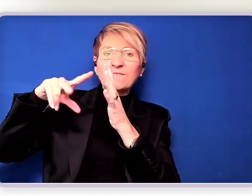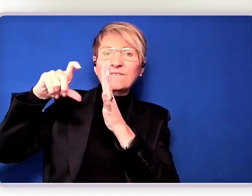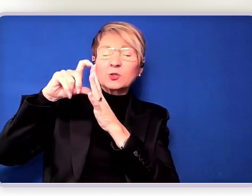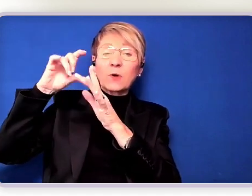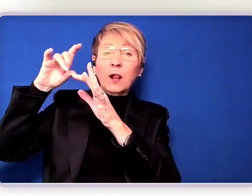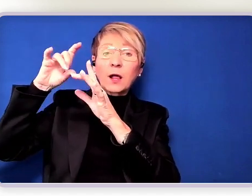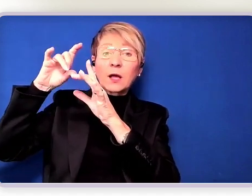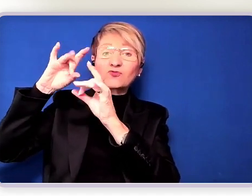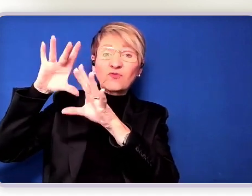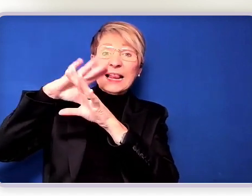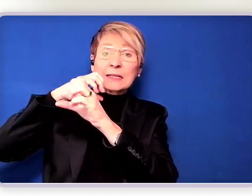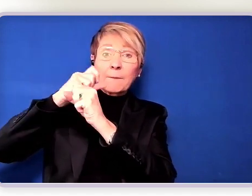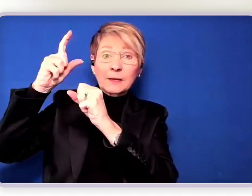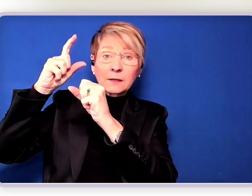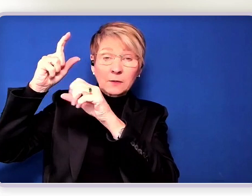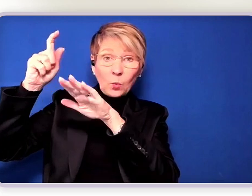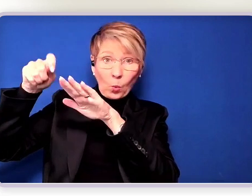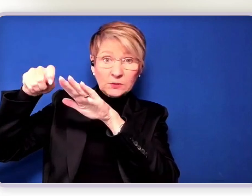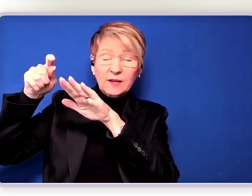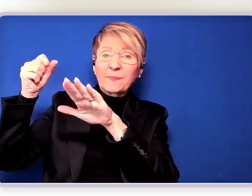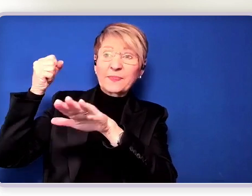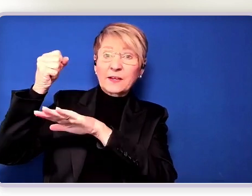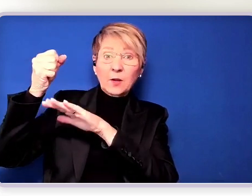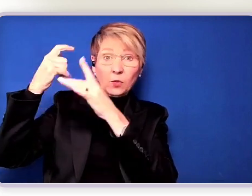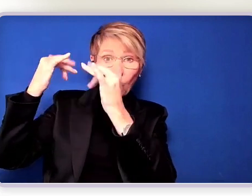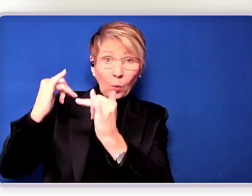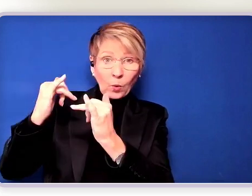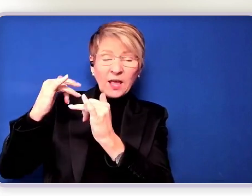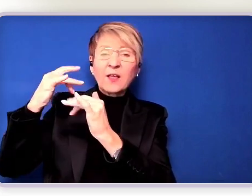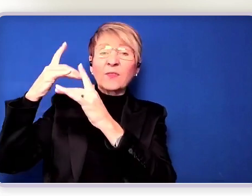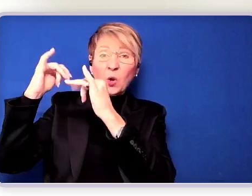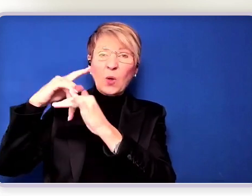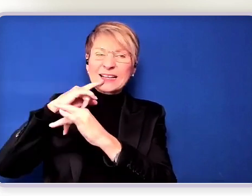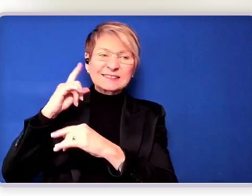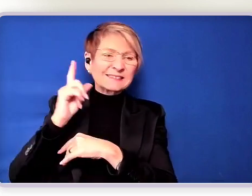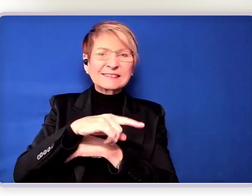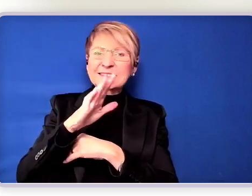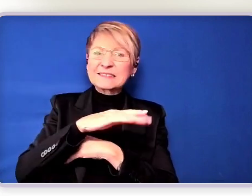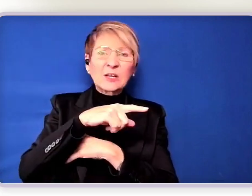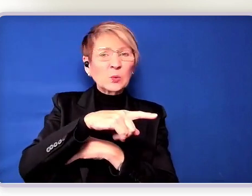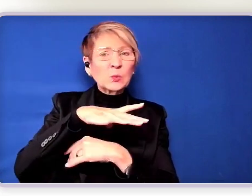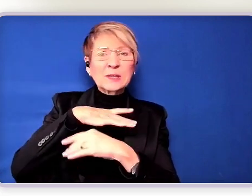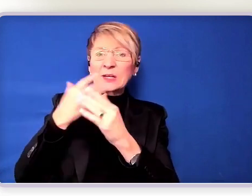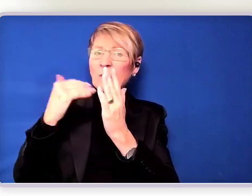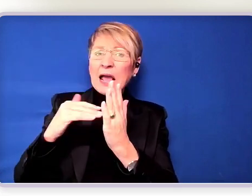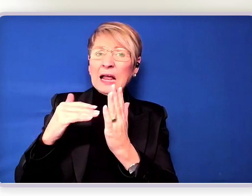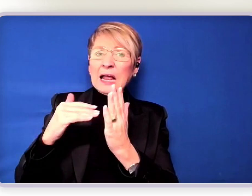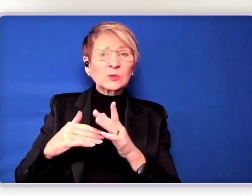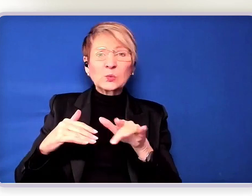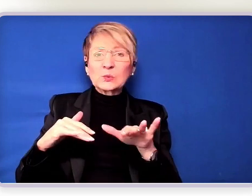lawyer says, well, you should have actually added this and added that, it's kind of too late